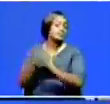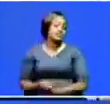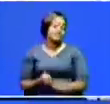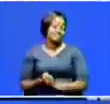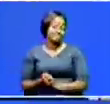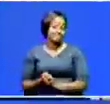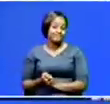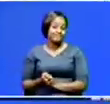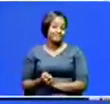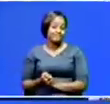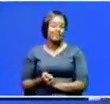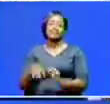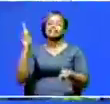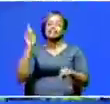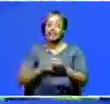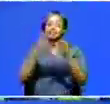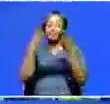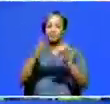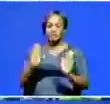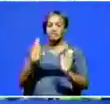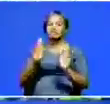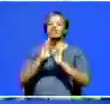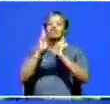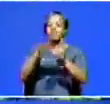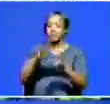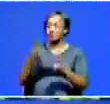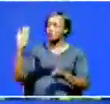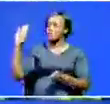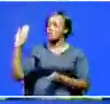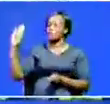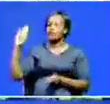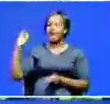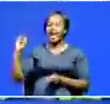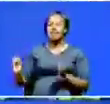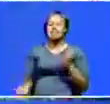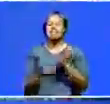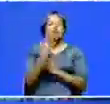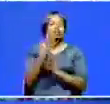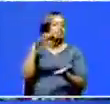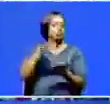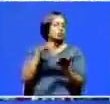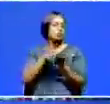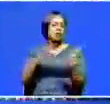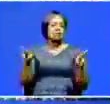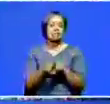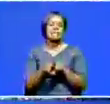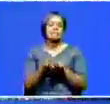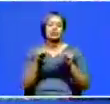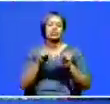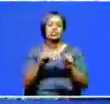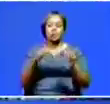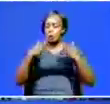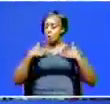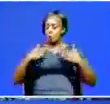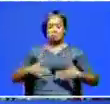And as curtains came down on the BBI report launch event, the situation remained the same. The body